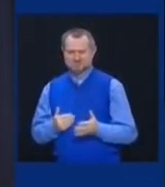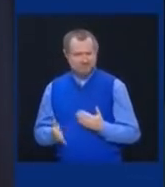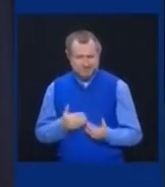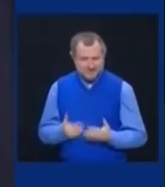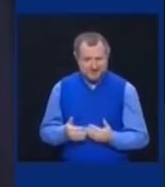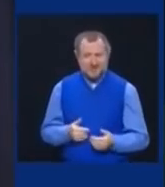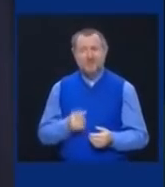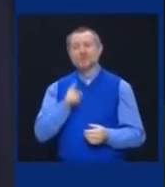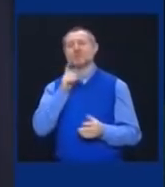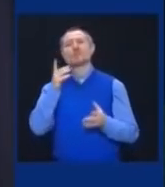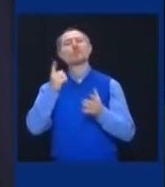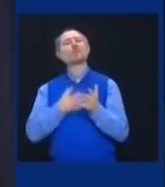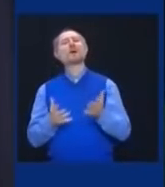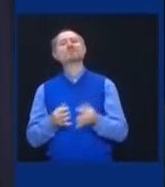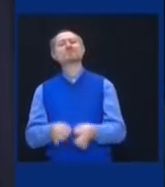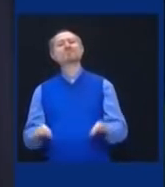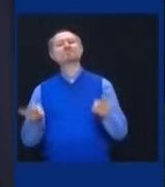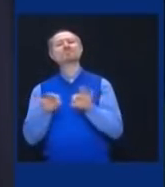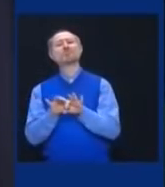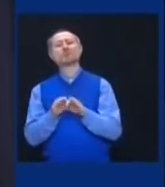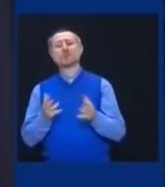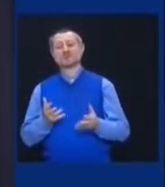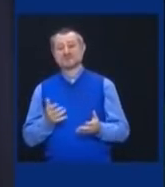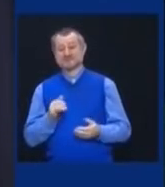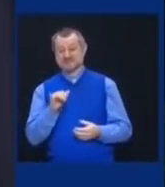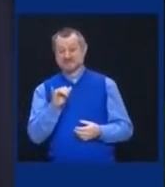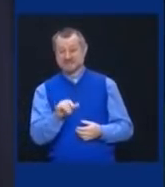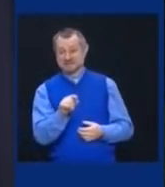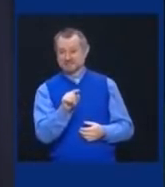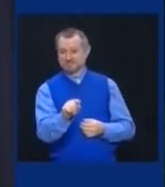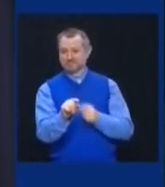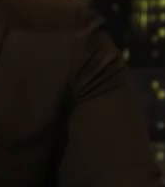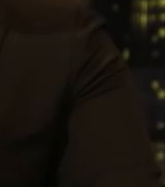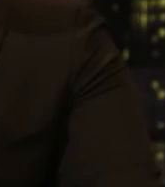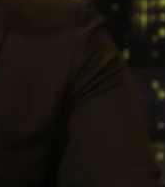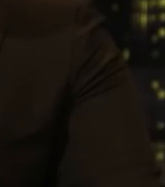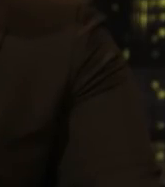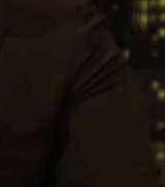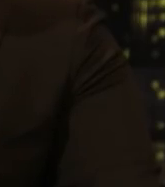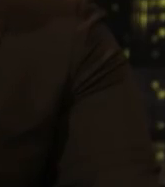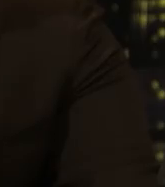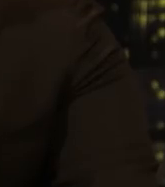What it matters is if anybody was offended by it.